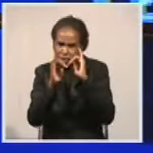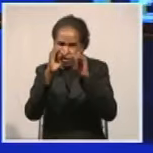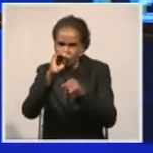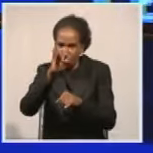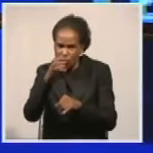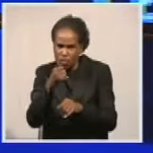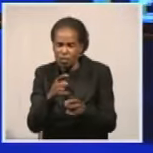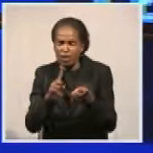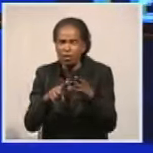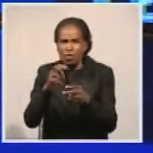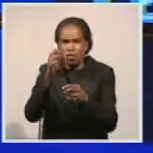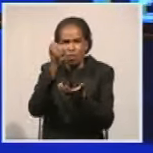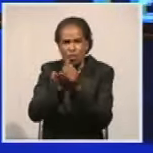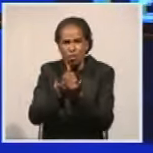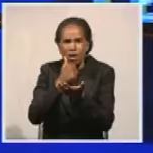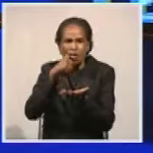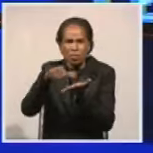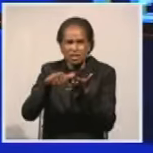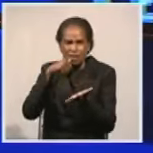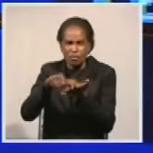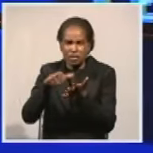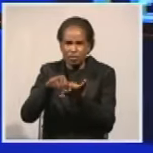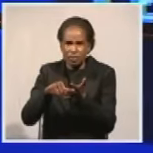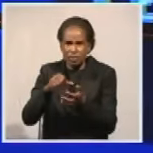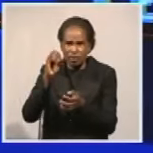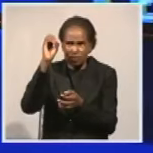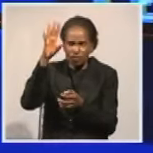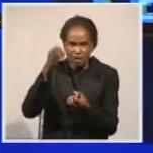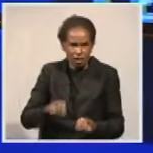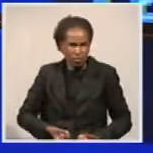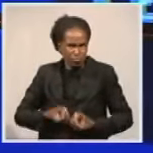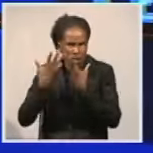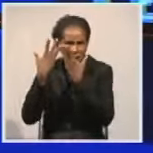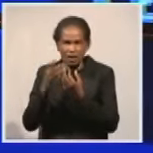therefore, we had that urgency in mind.